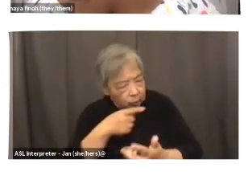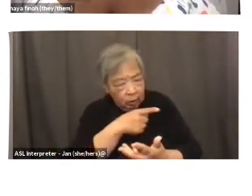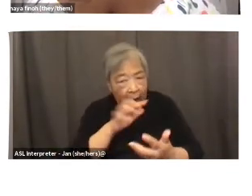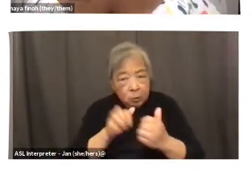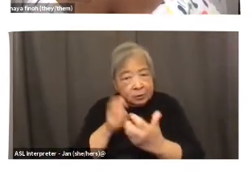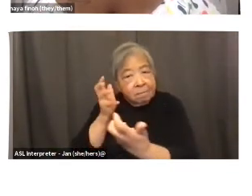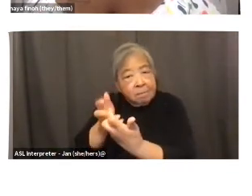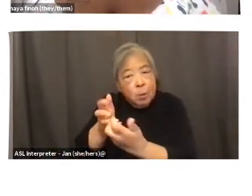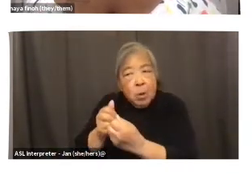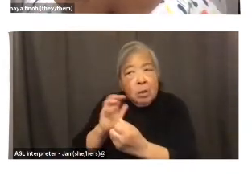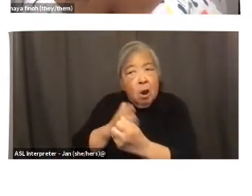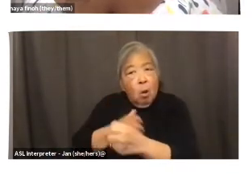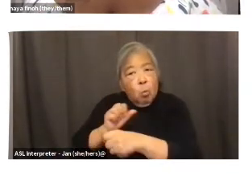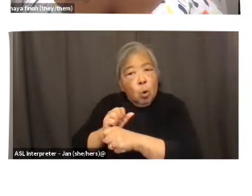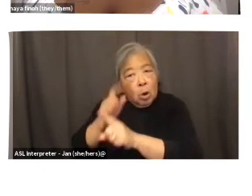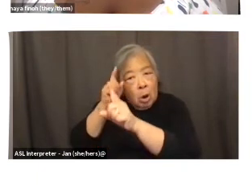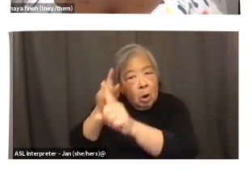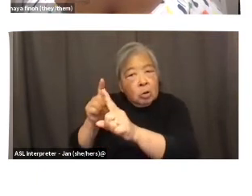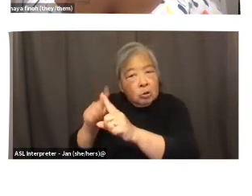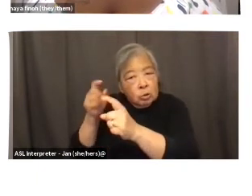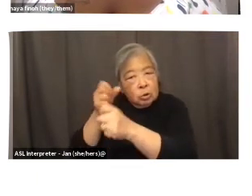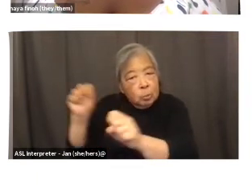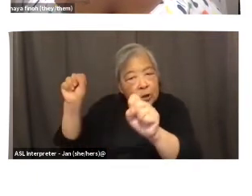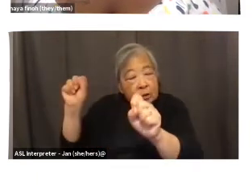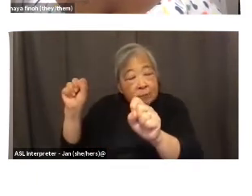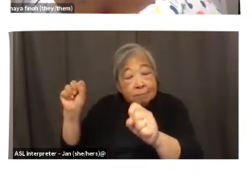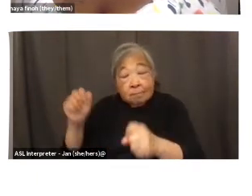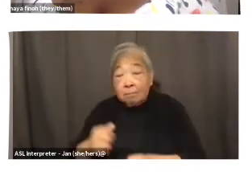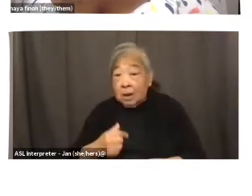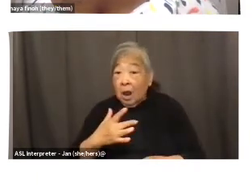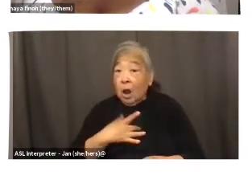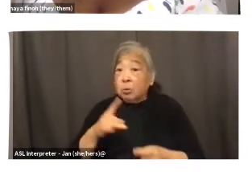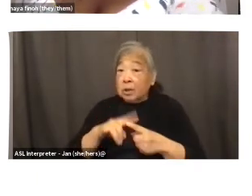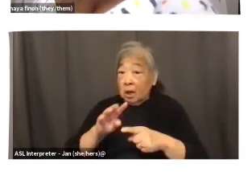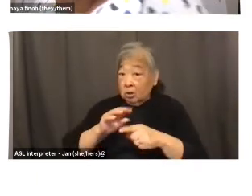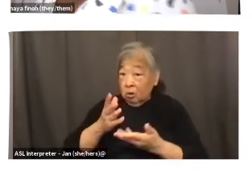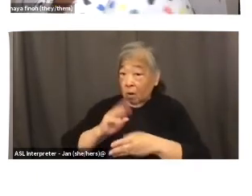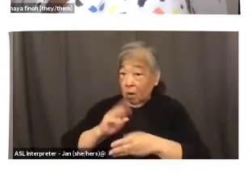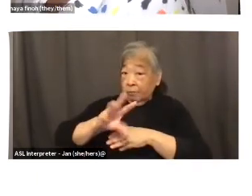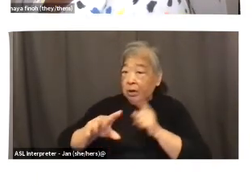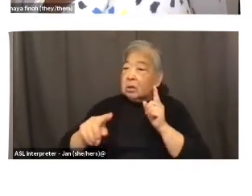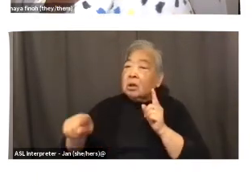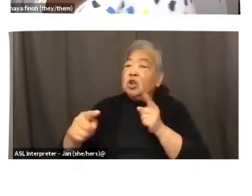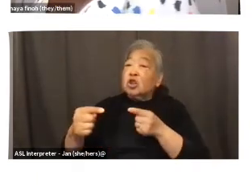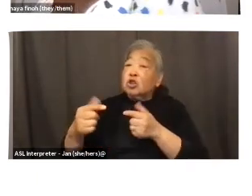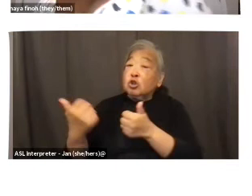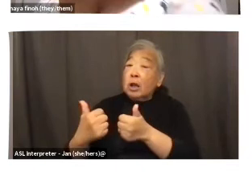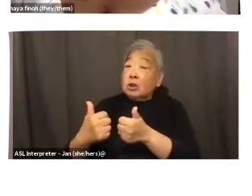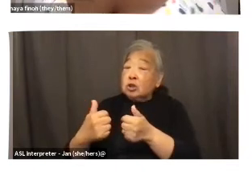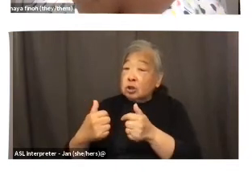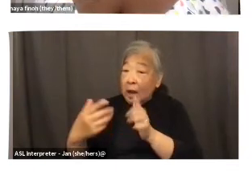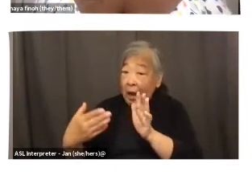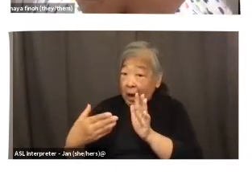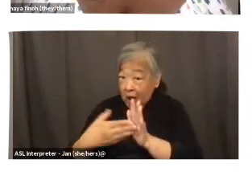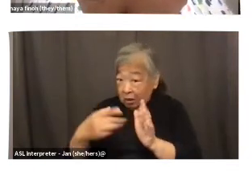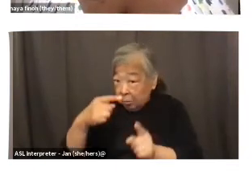So now I want to conclude by offering some advice for folks working to challenge anti-Blackness and dedicate themselves to the